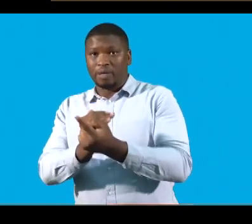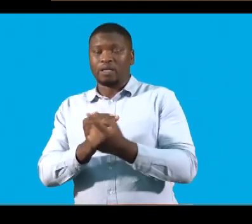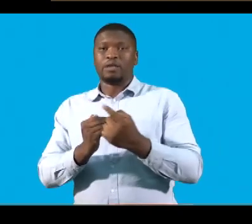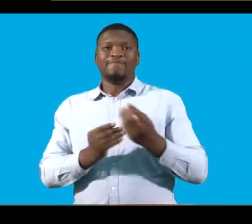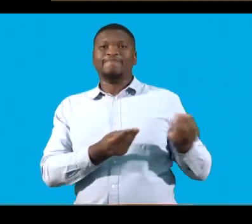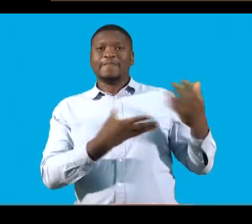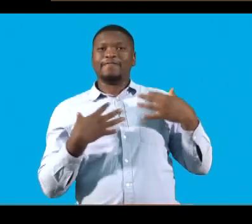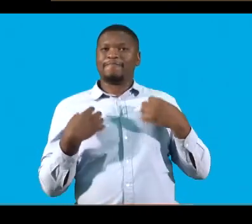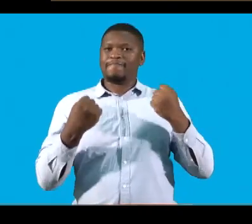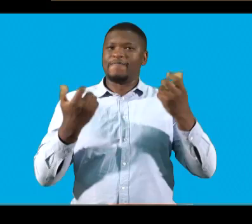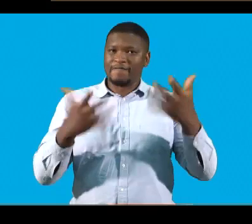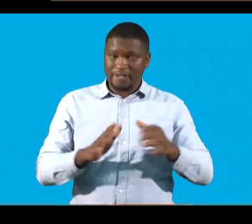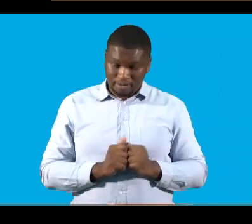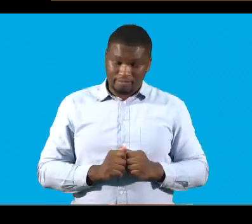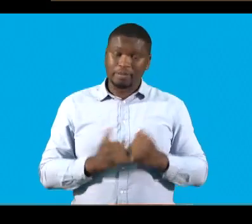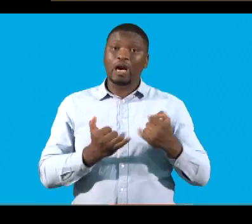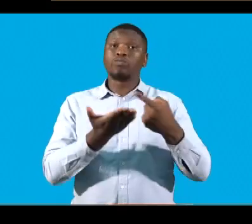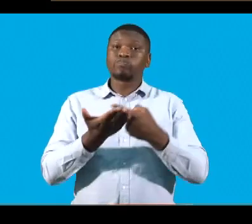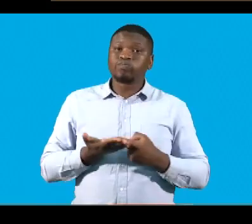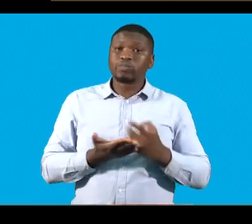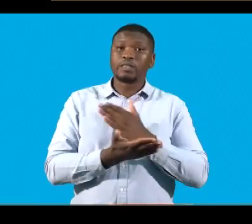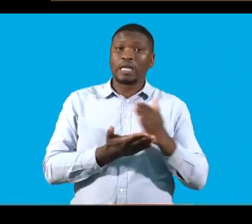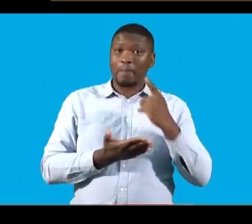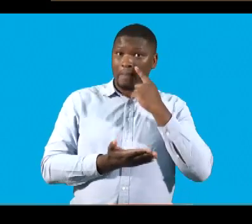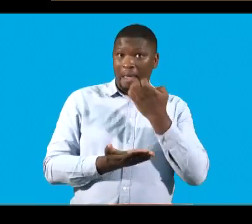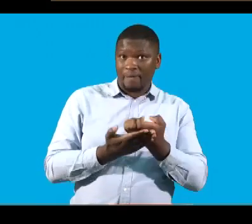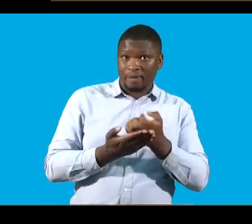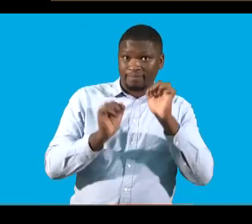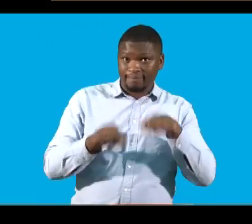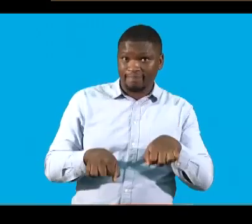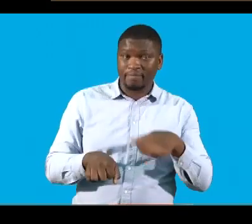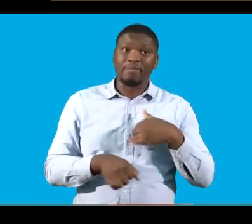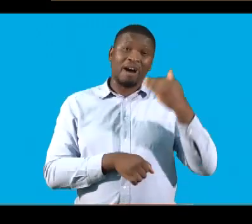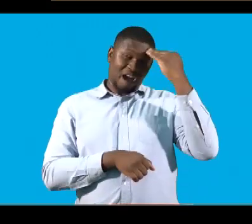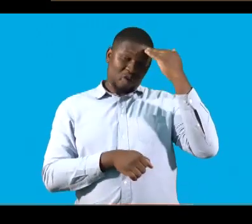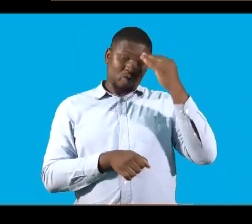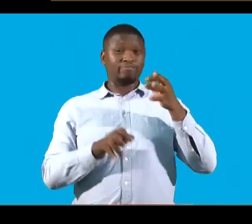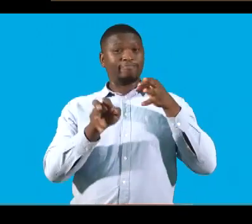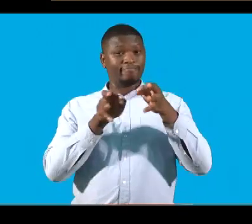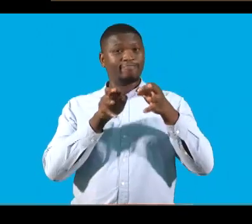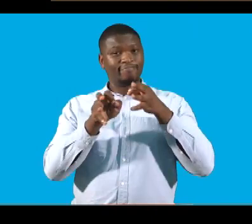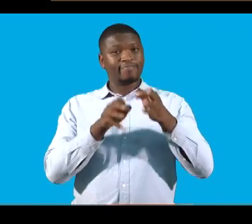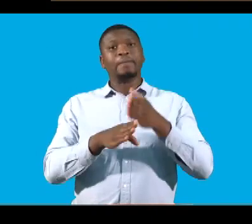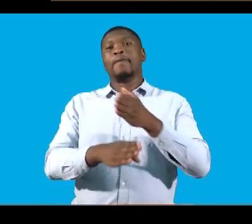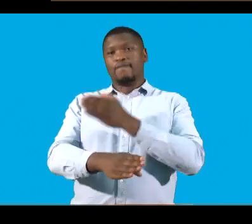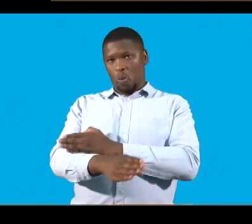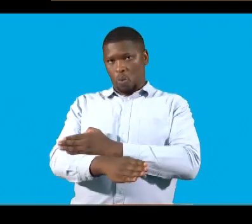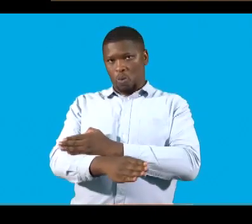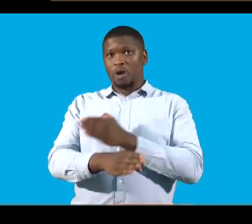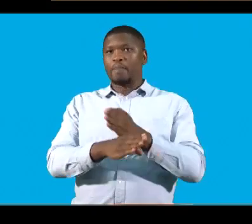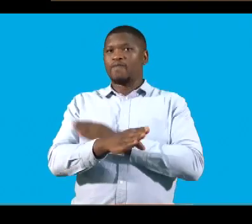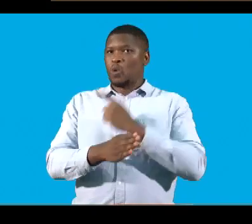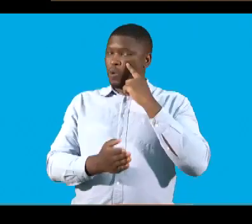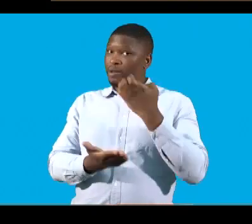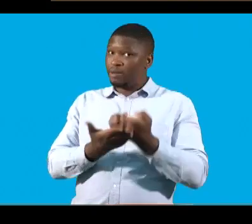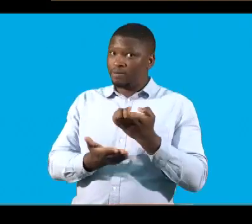some evidence, right? So, I know that explanation, according to this, is before or prior to the